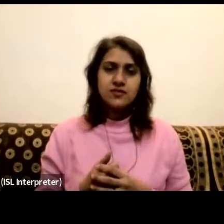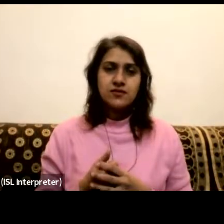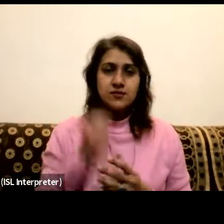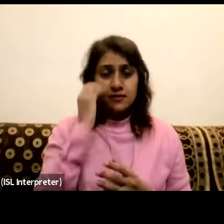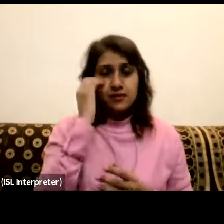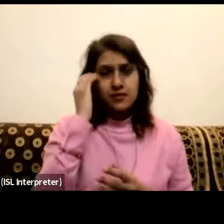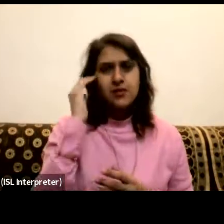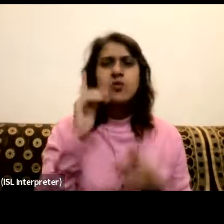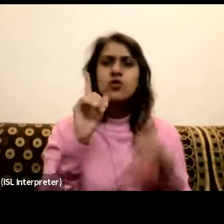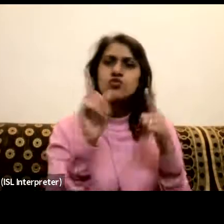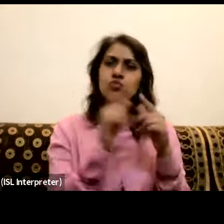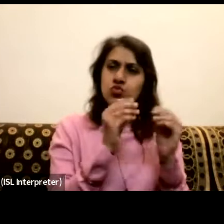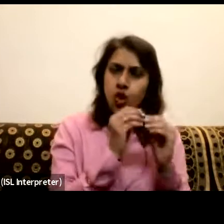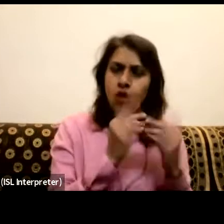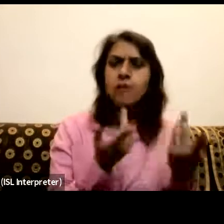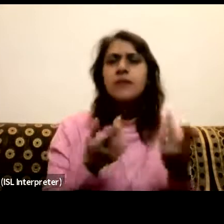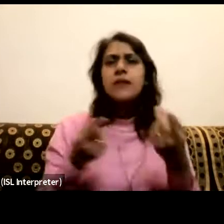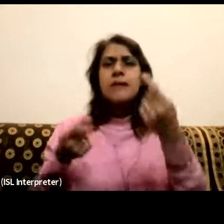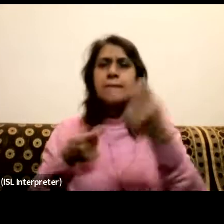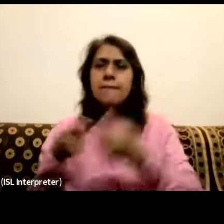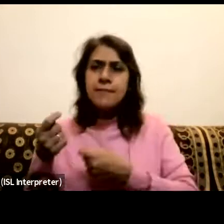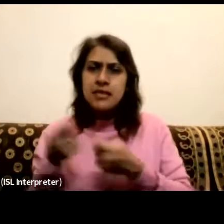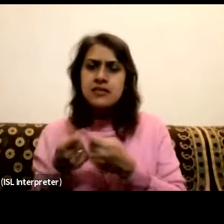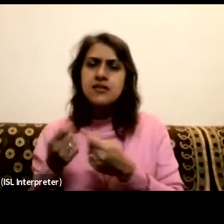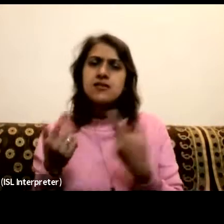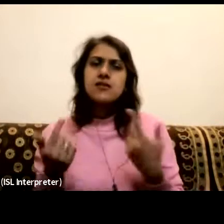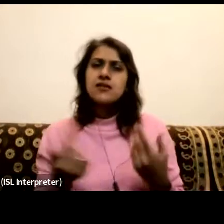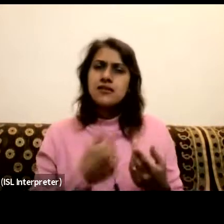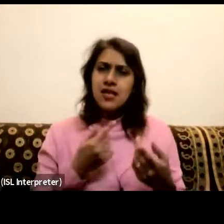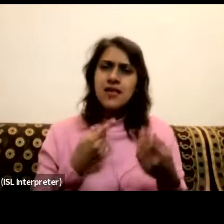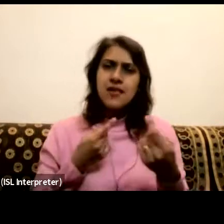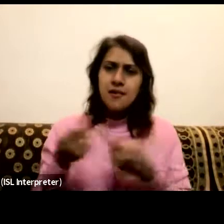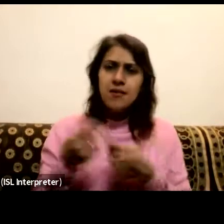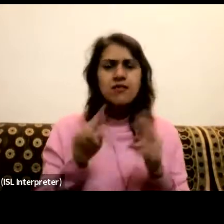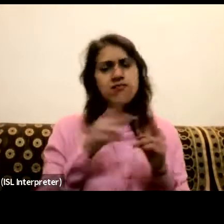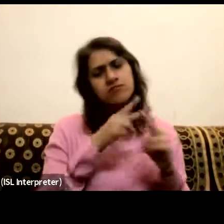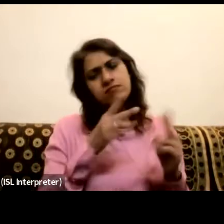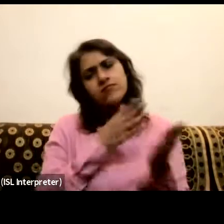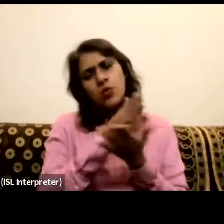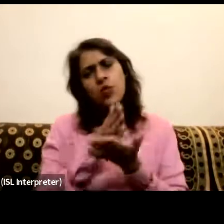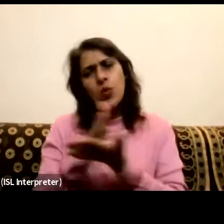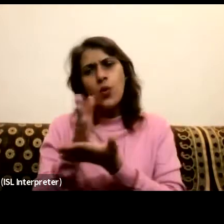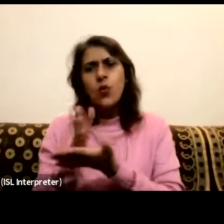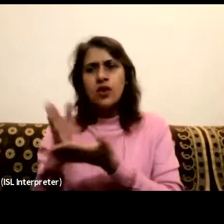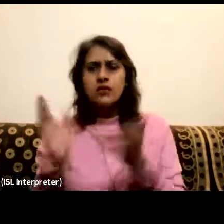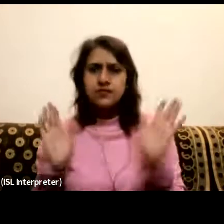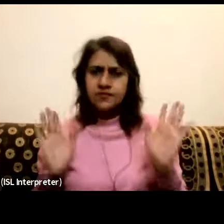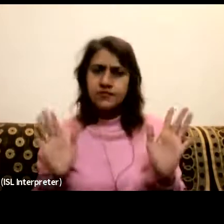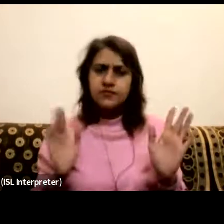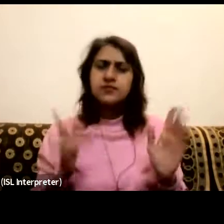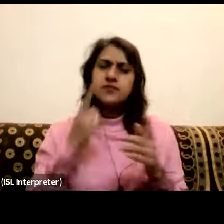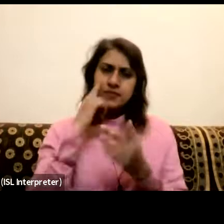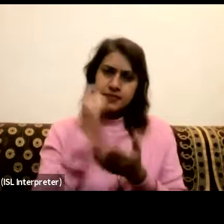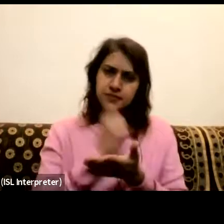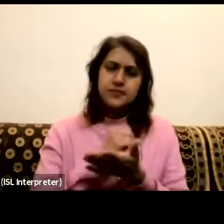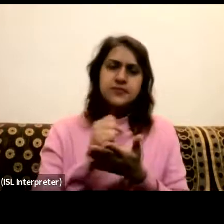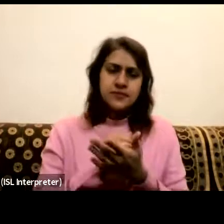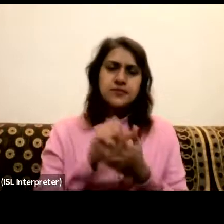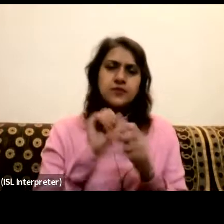wage employment, but the self-employment and growing into the entrepreneurship kind of a thing. So that's what we are working on.